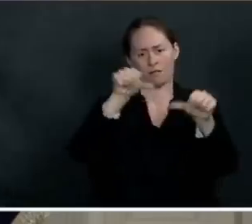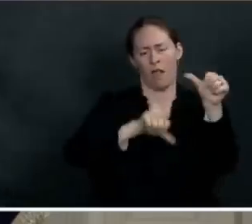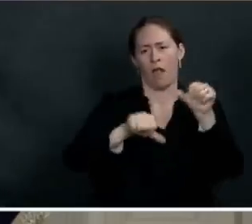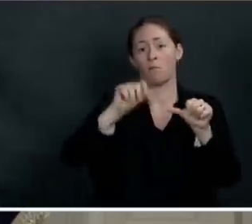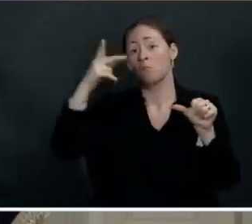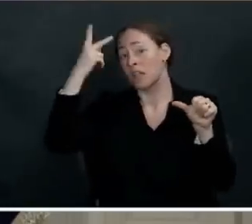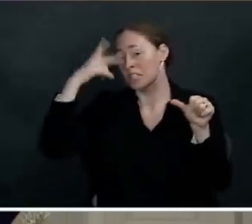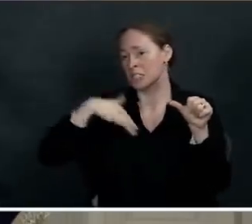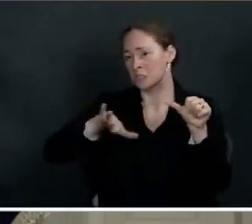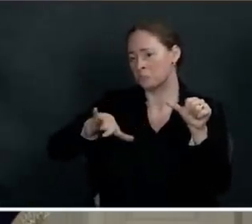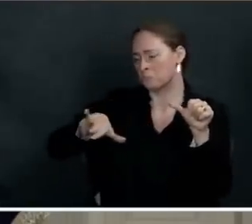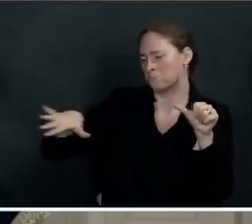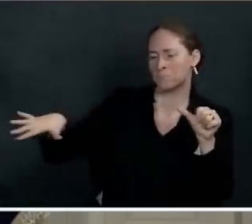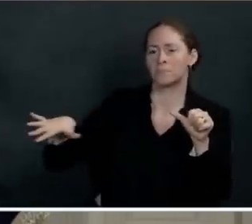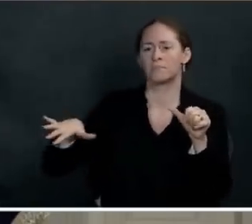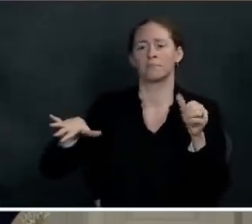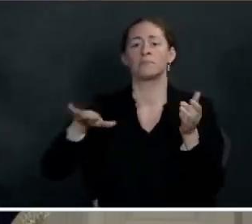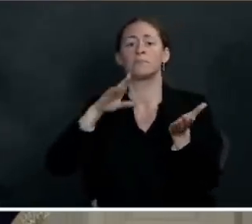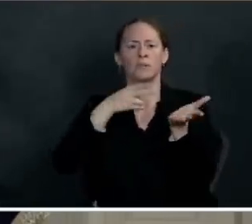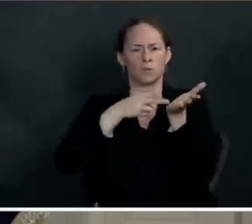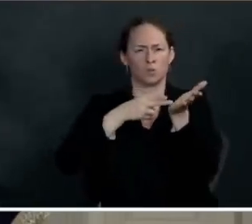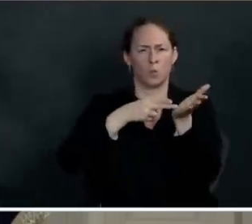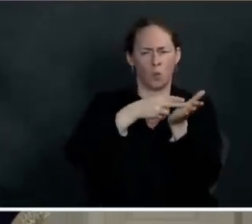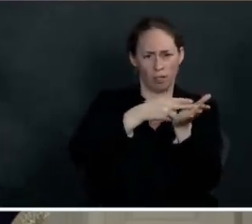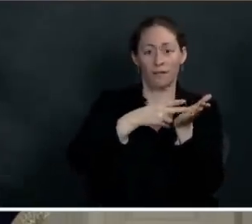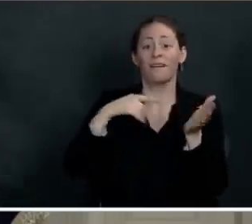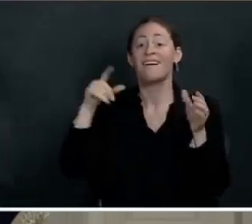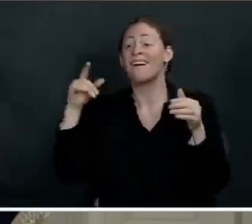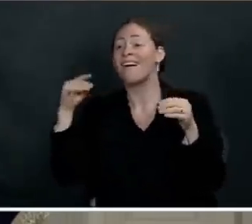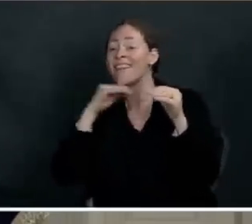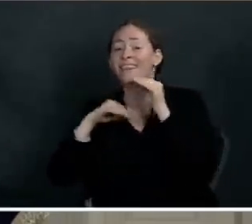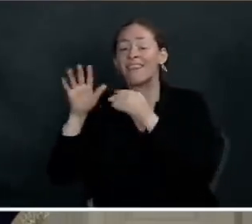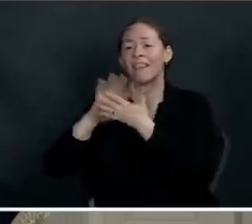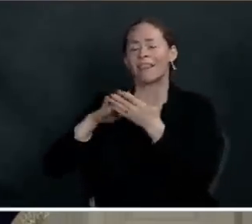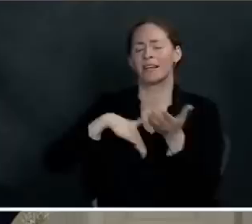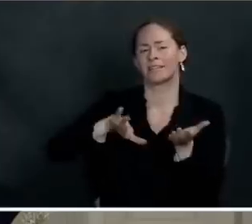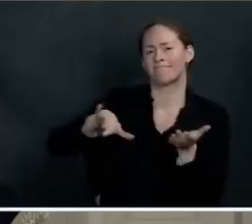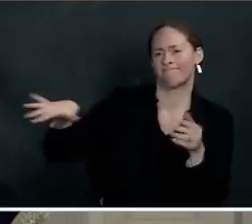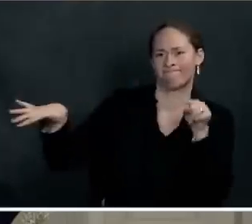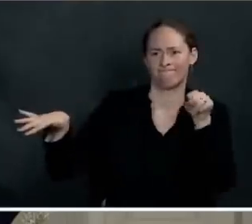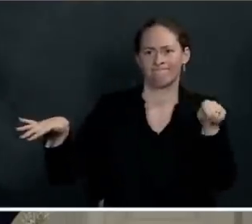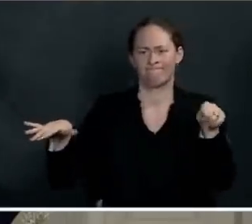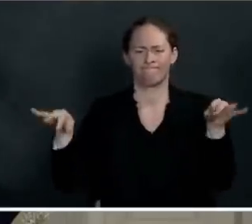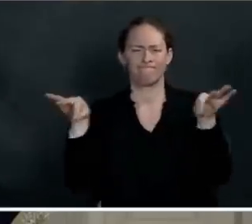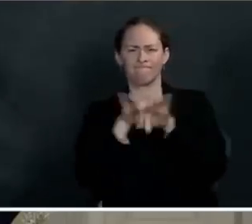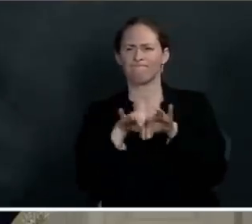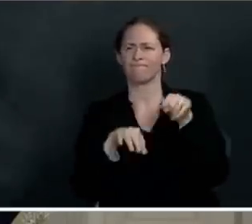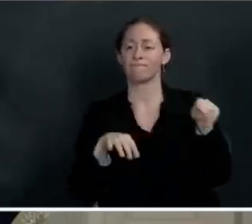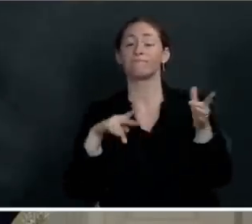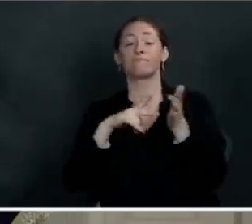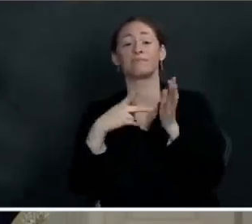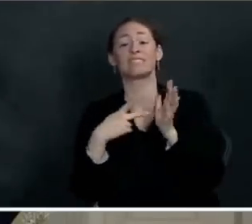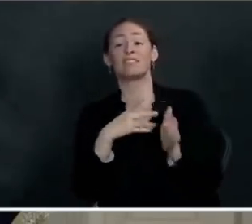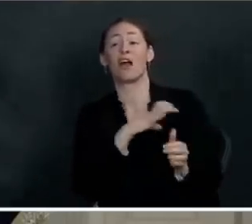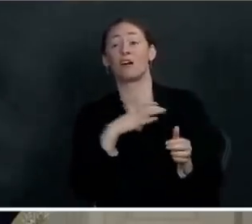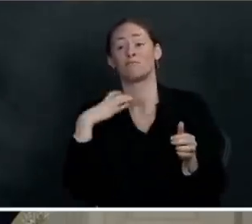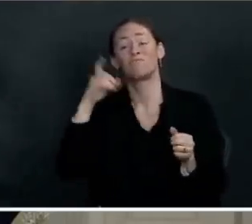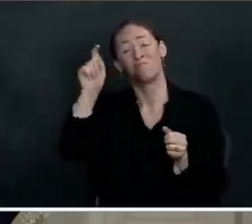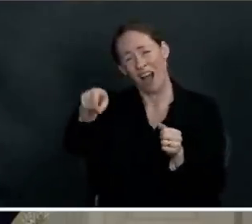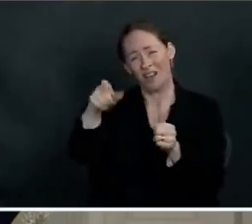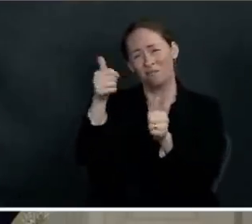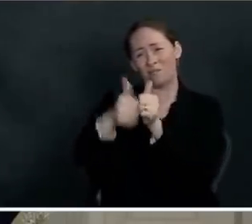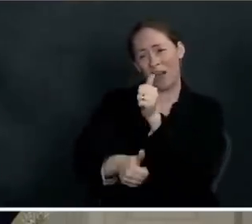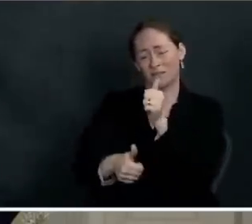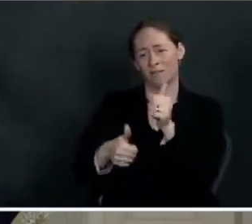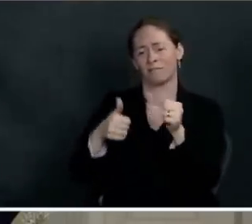denial. And it is detailed. It's going to require Congress to pass the American Rescue Plan to provide